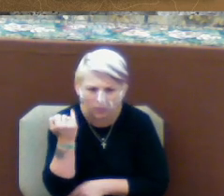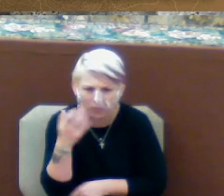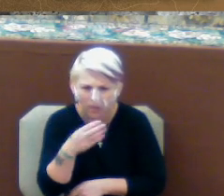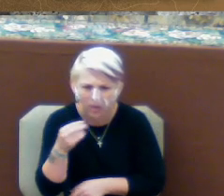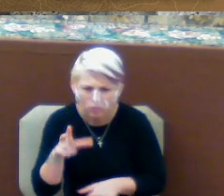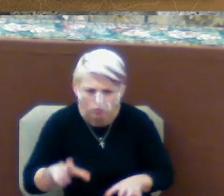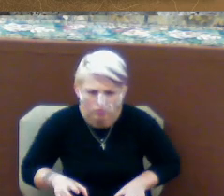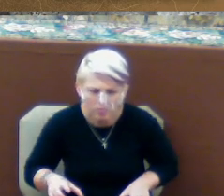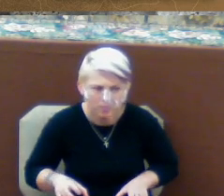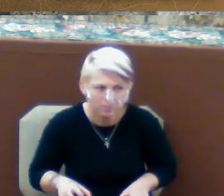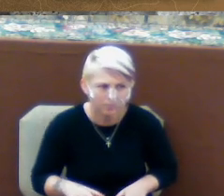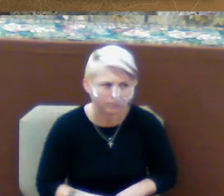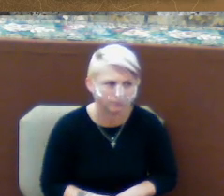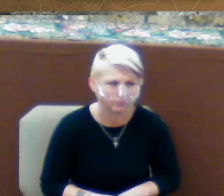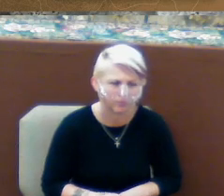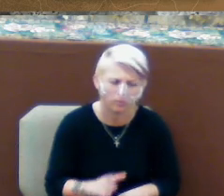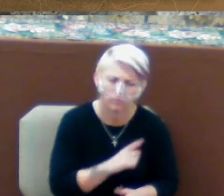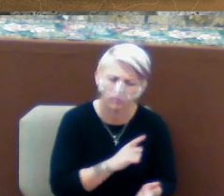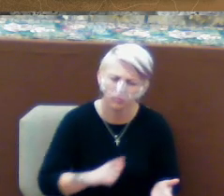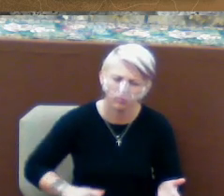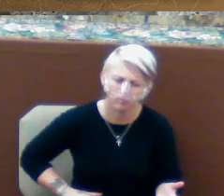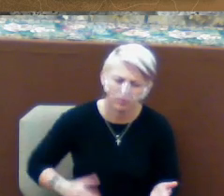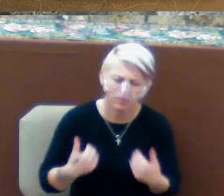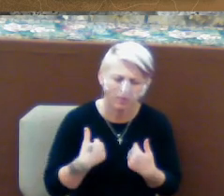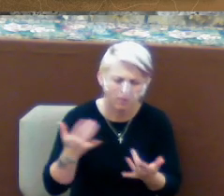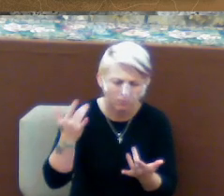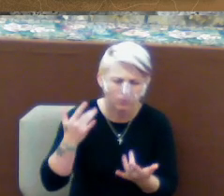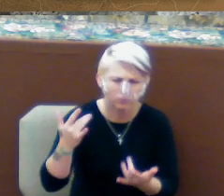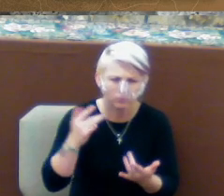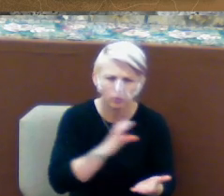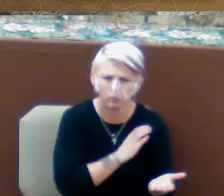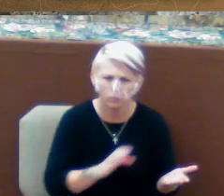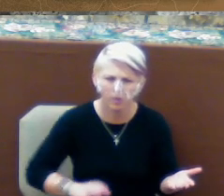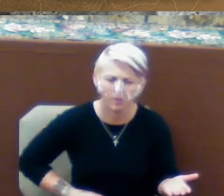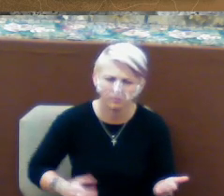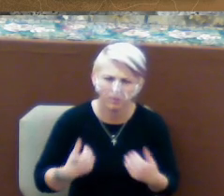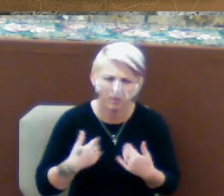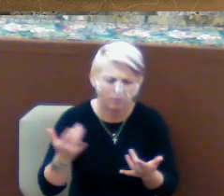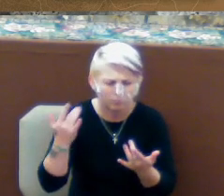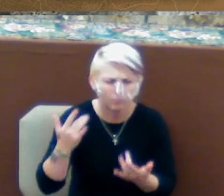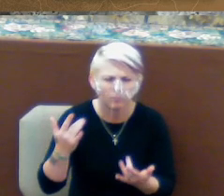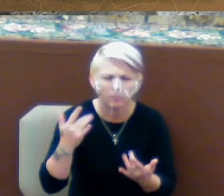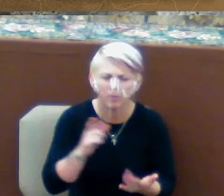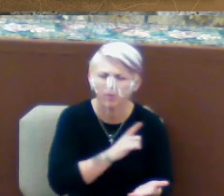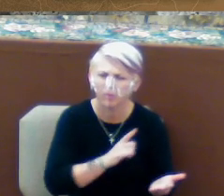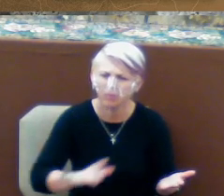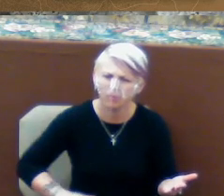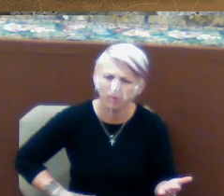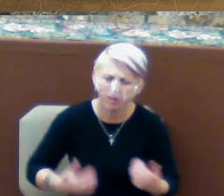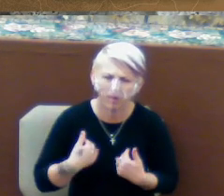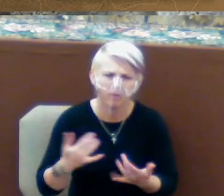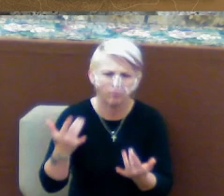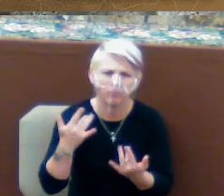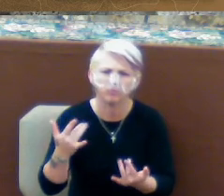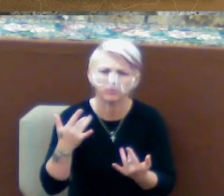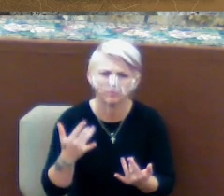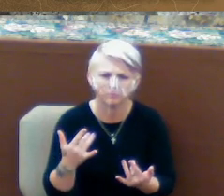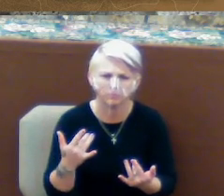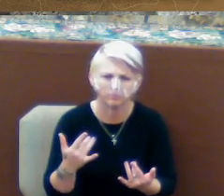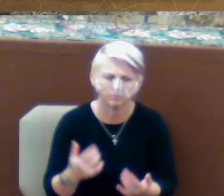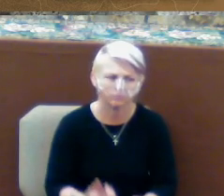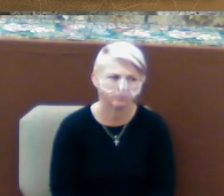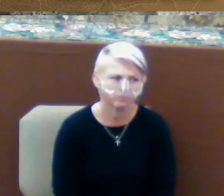and greed. Lord, have mercy. Christ, have mercy. Lord, have mercy.